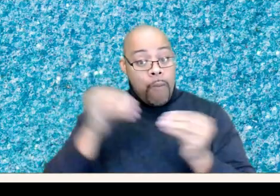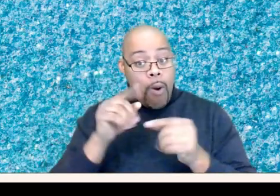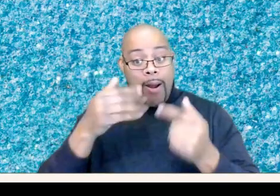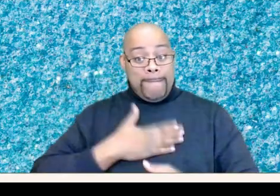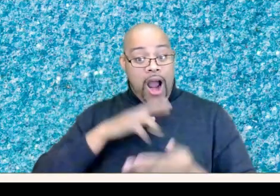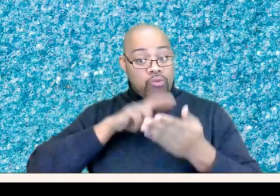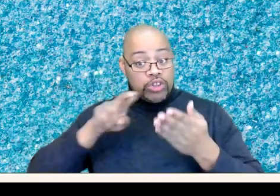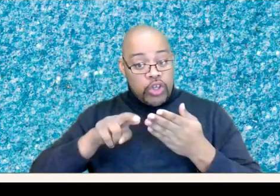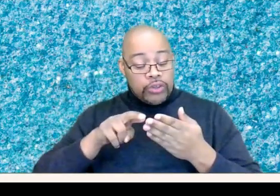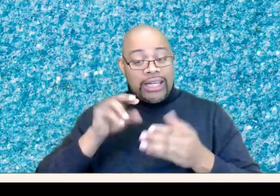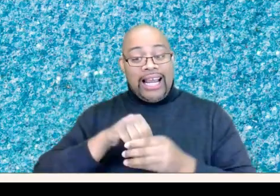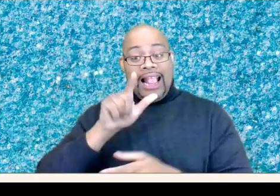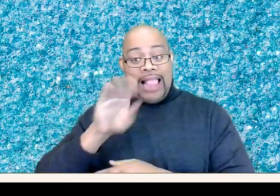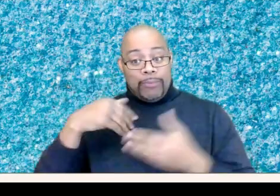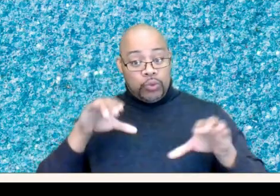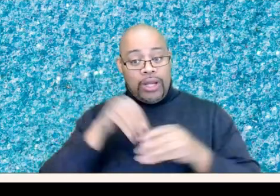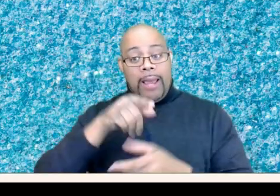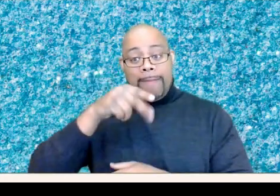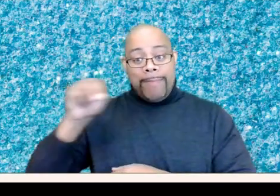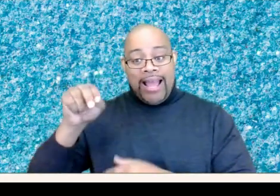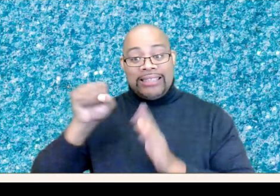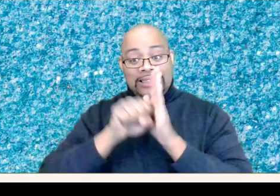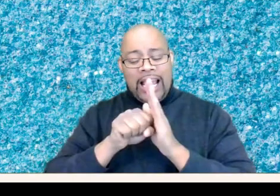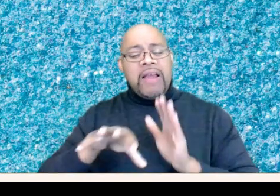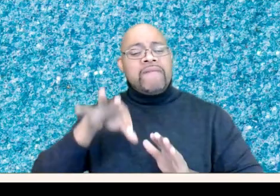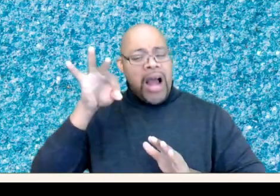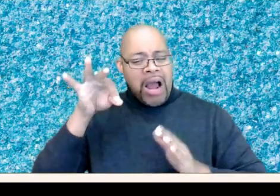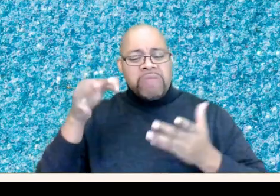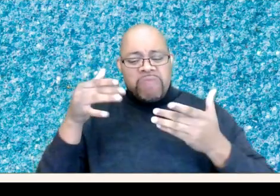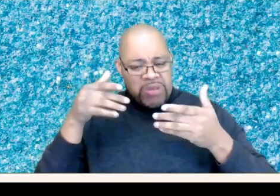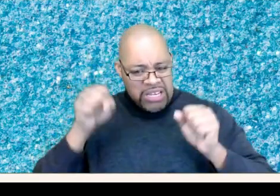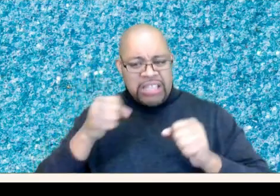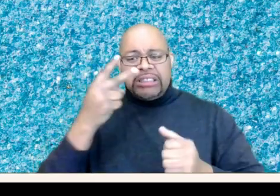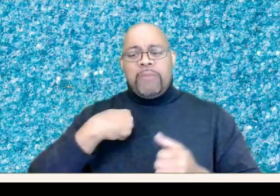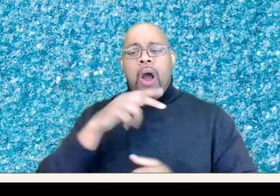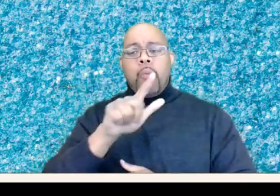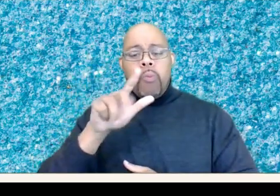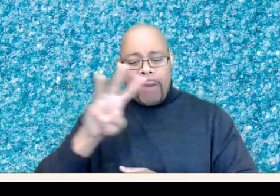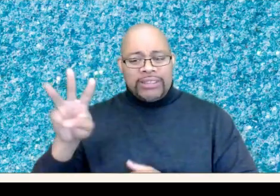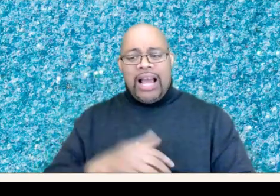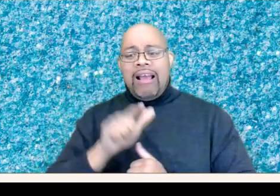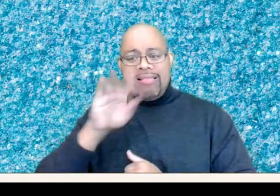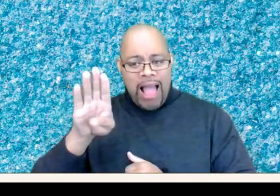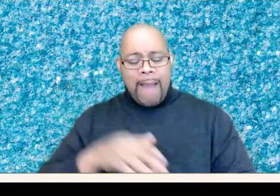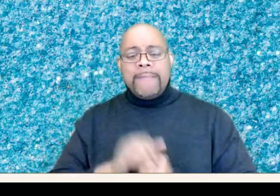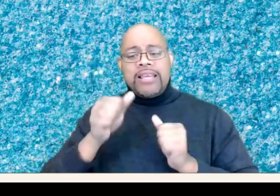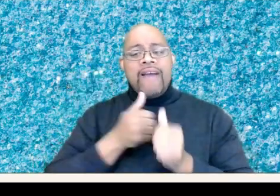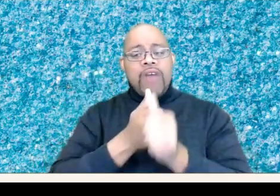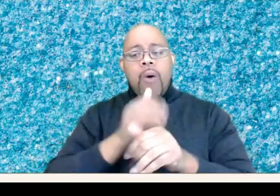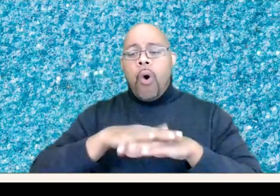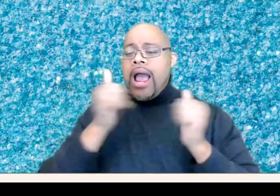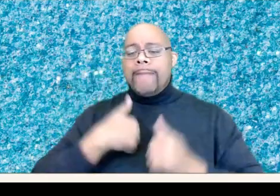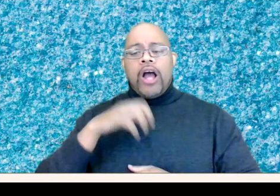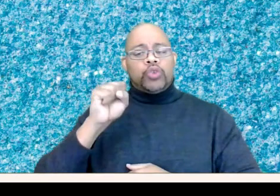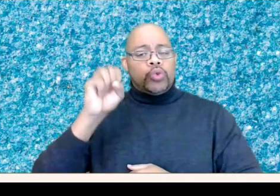my research and the lab that I'm doing here at Penn State, you can feel free to visit our lab website. And you can also follow me on any of my